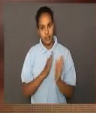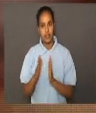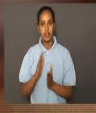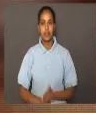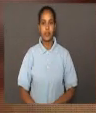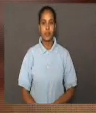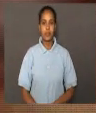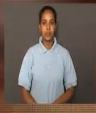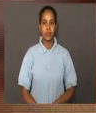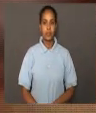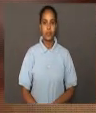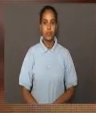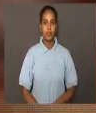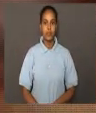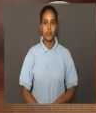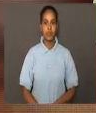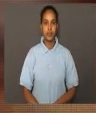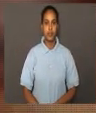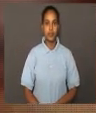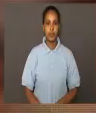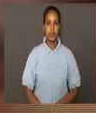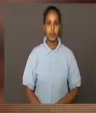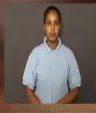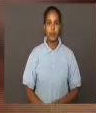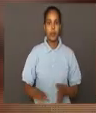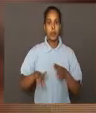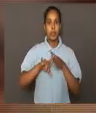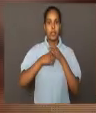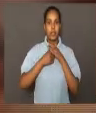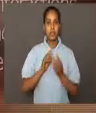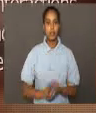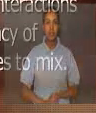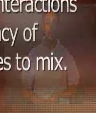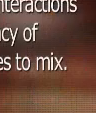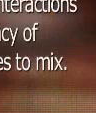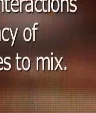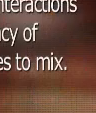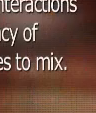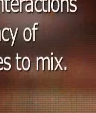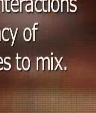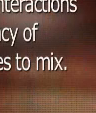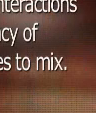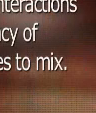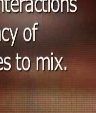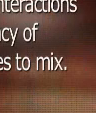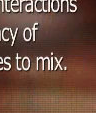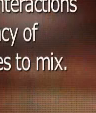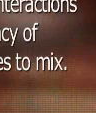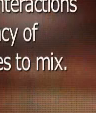Students, let's get ready. Begin.